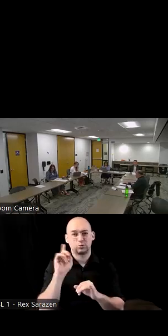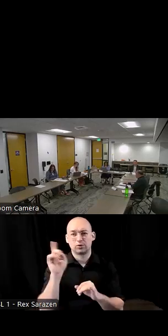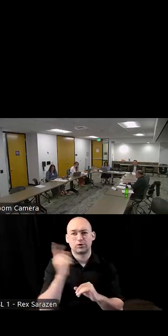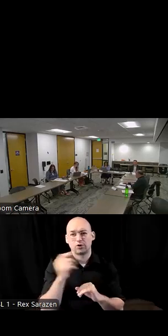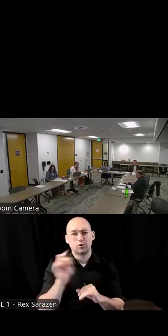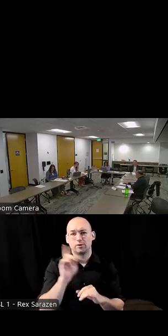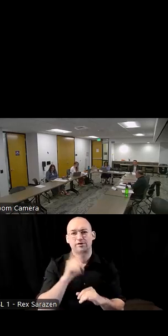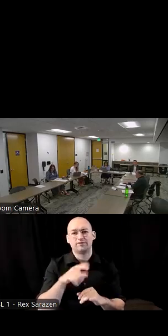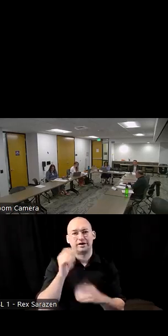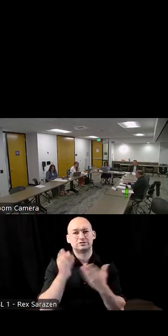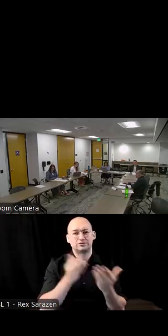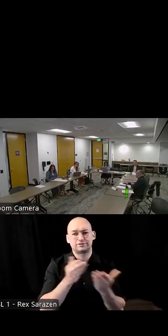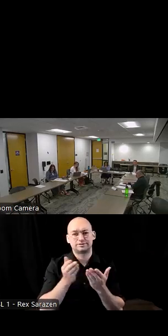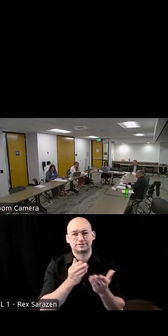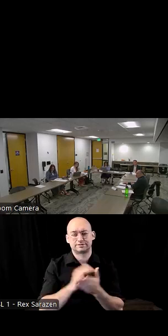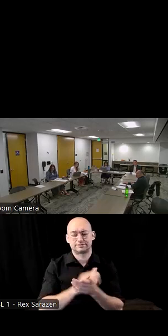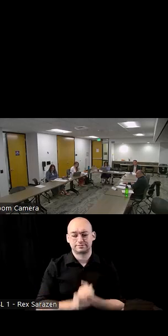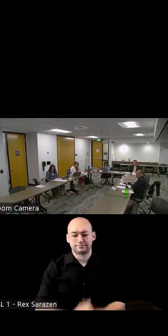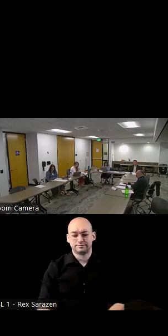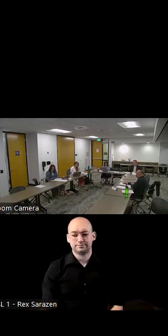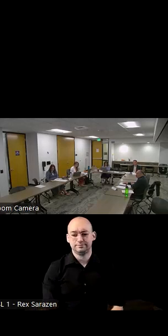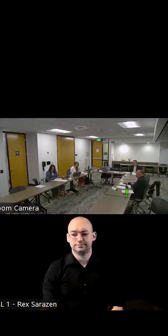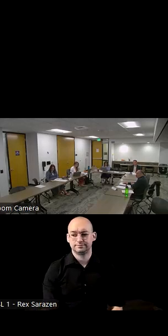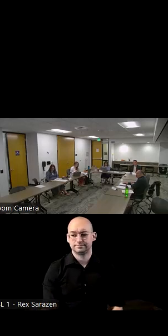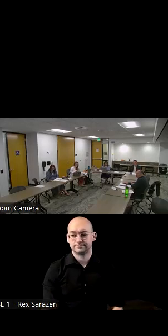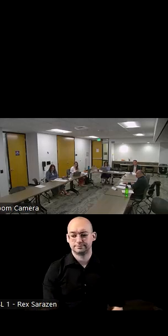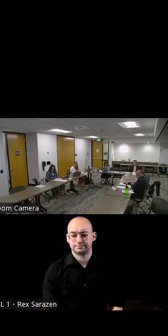these services? Next slide.